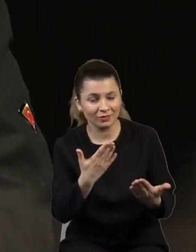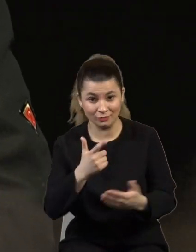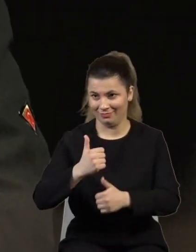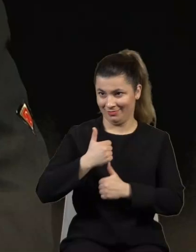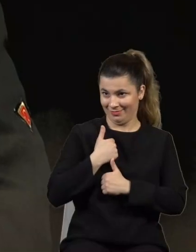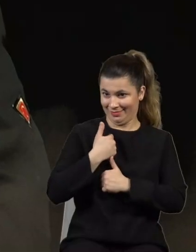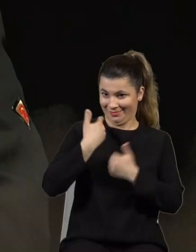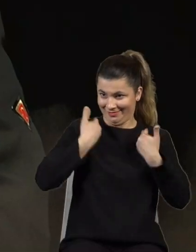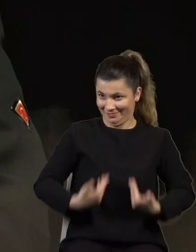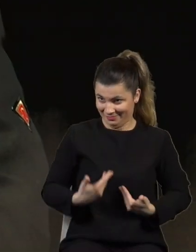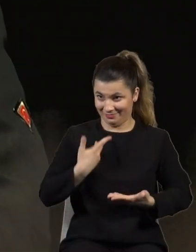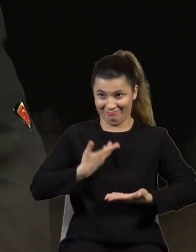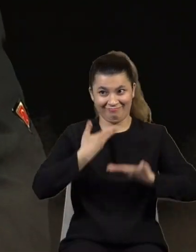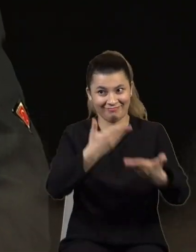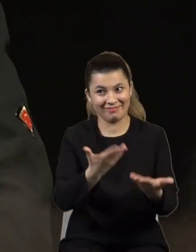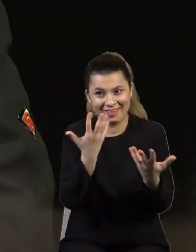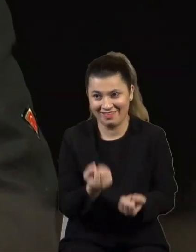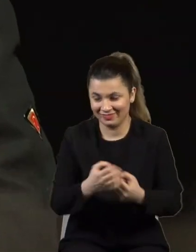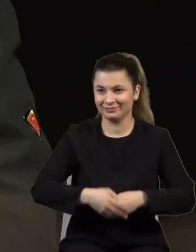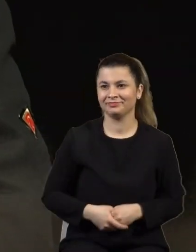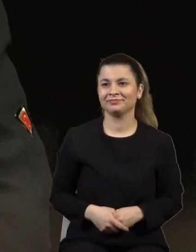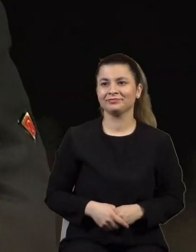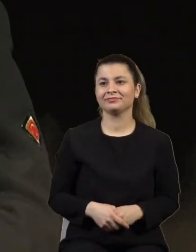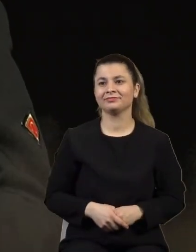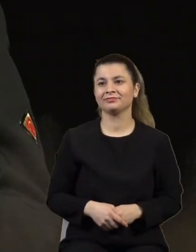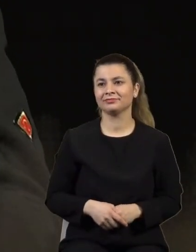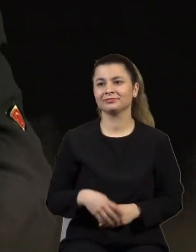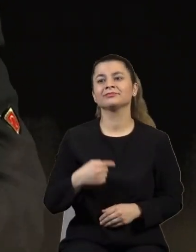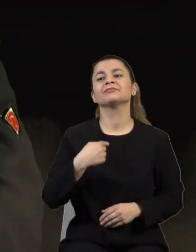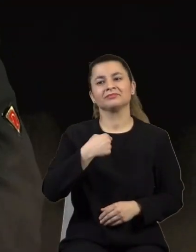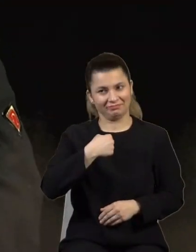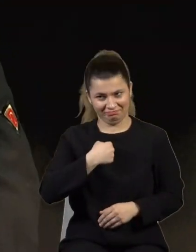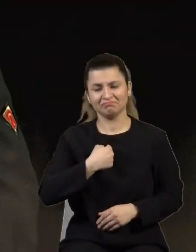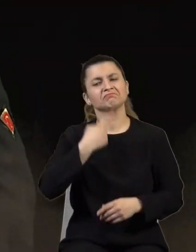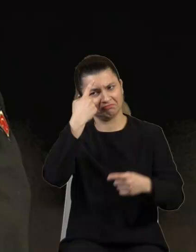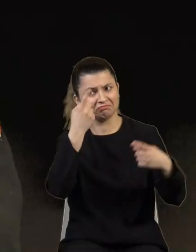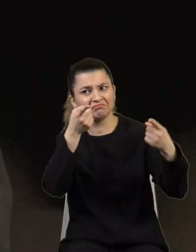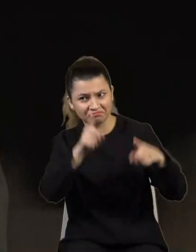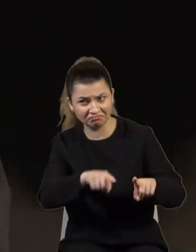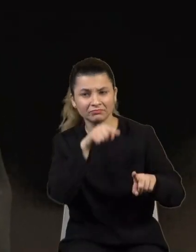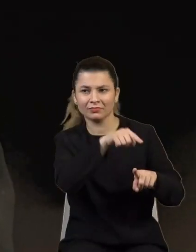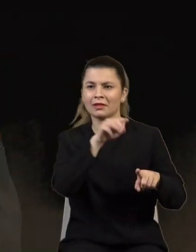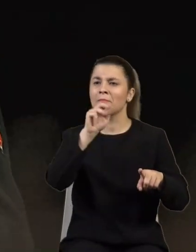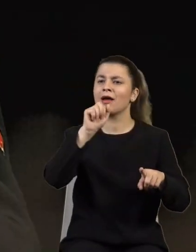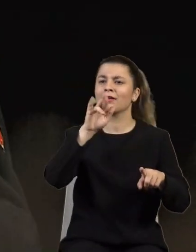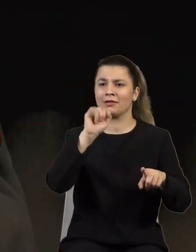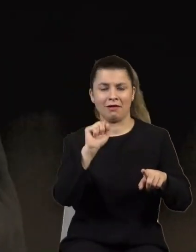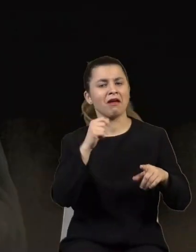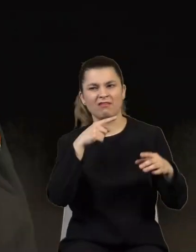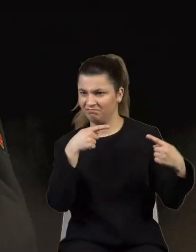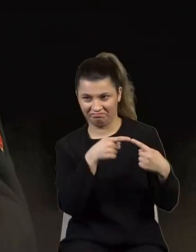Secondly, I totally relate to what Maria just said, because military and civilian part of the